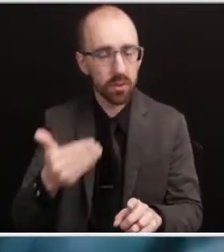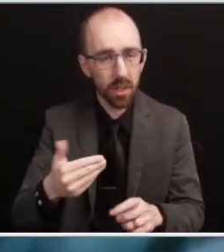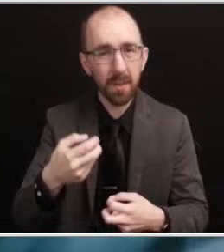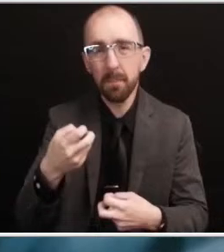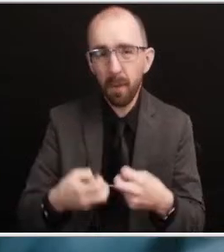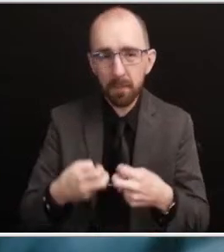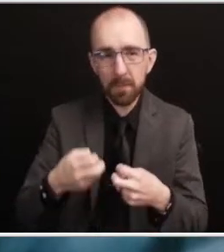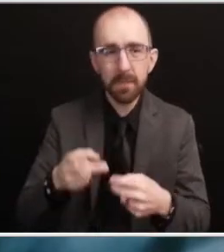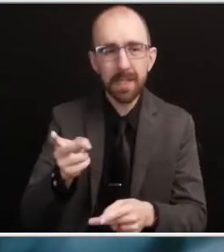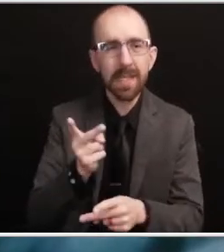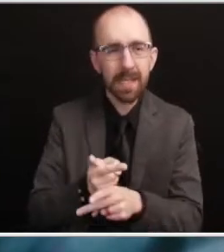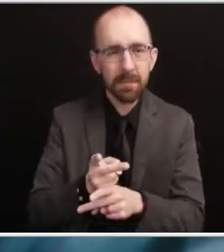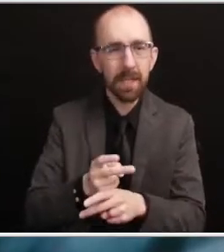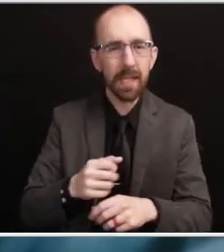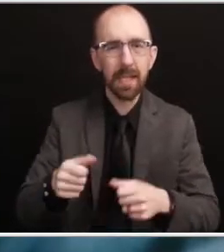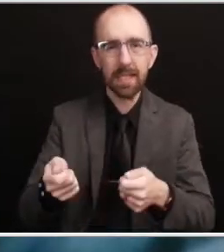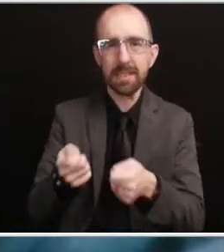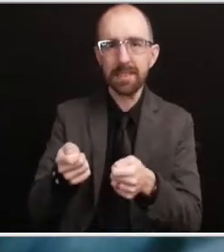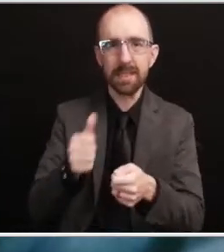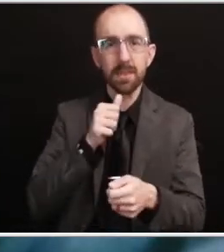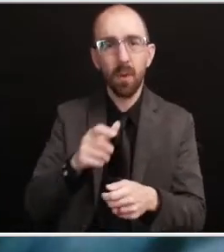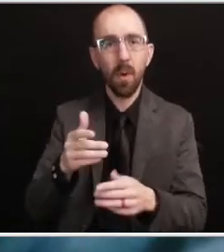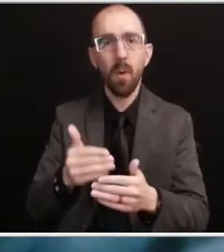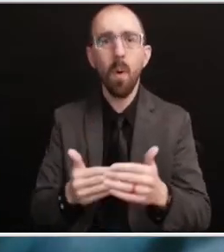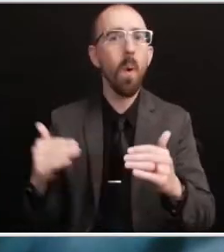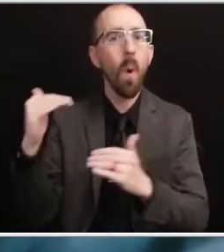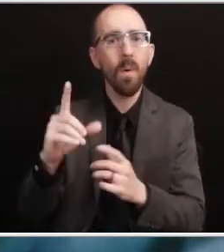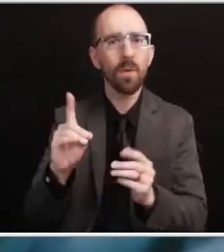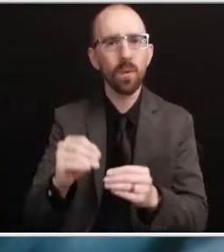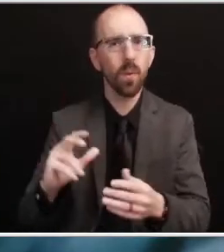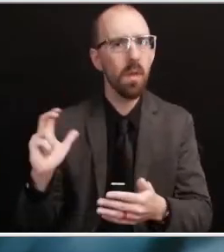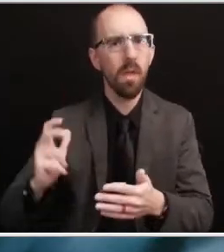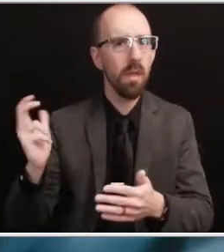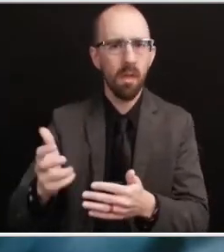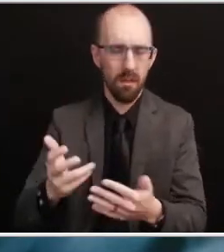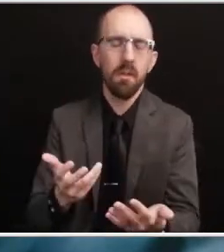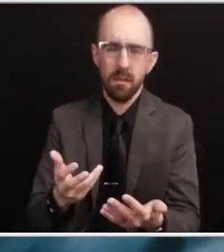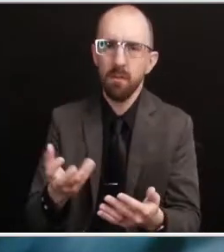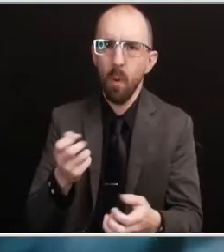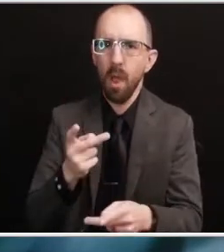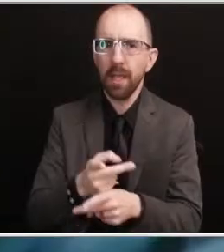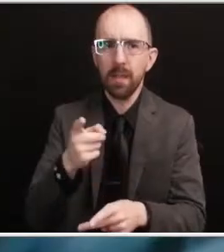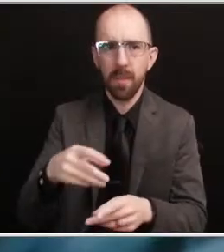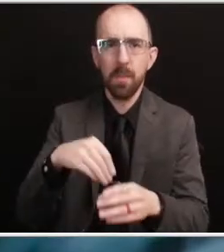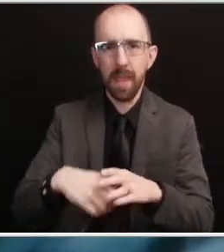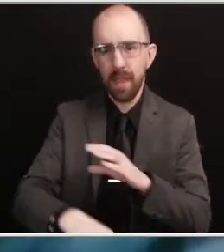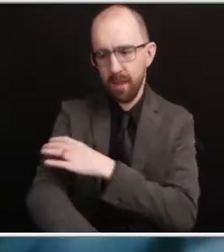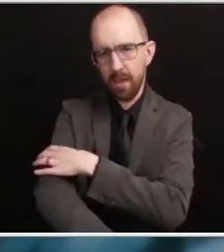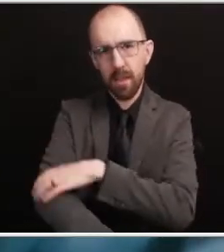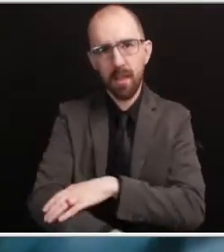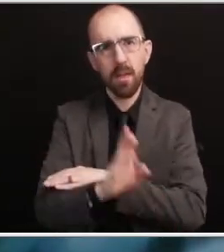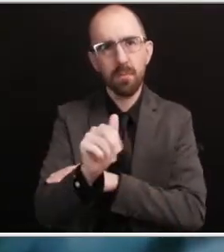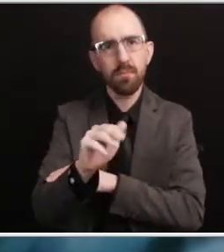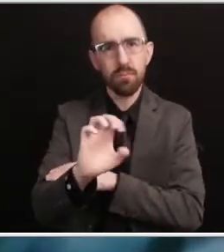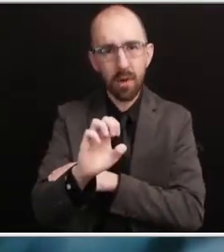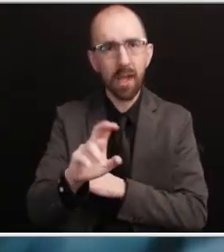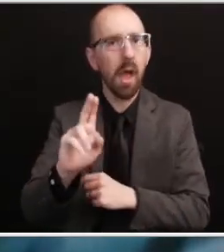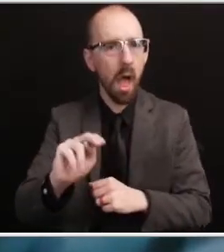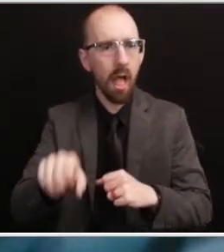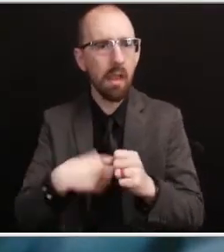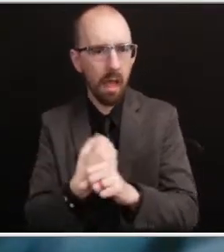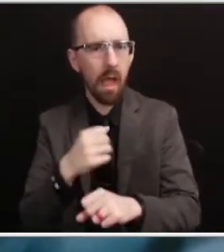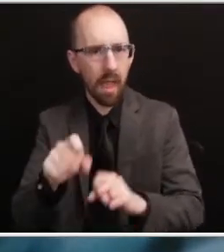keeping the reins tight and not letting them do too much stuff. So we keep them in the brace, unlocked, but we keep them in the